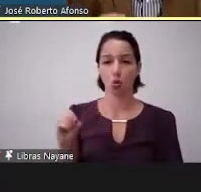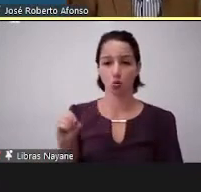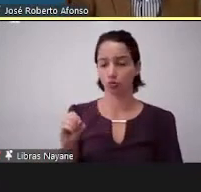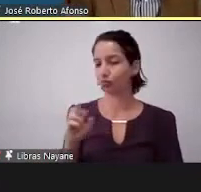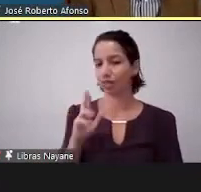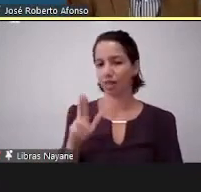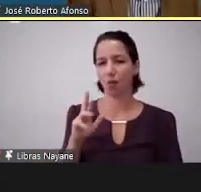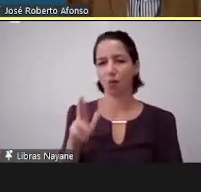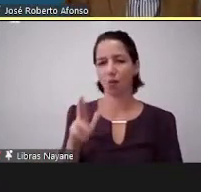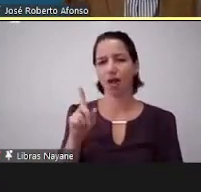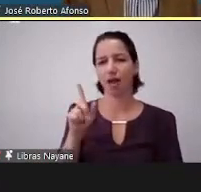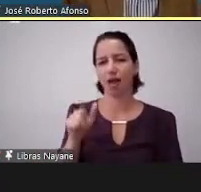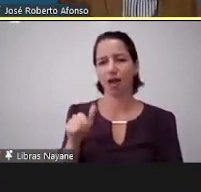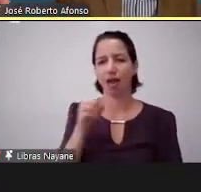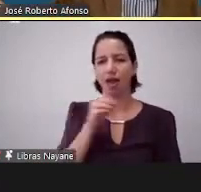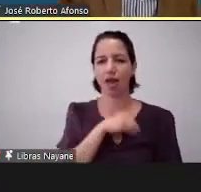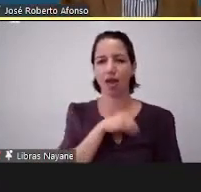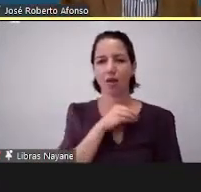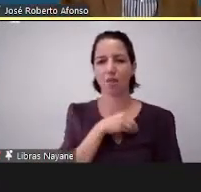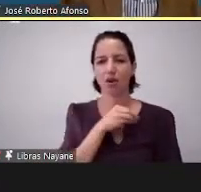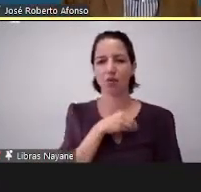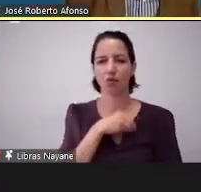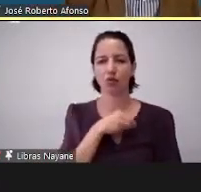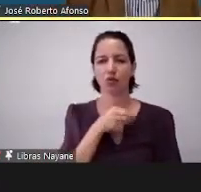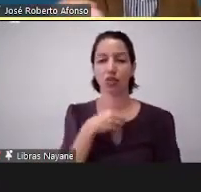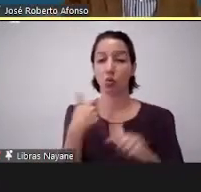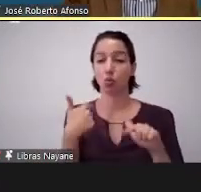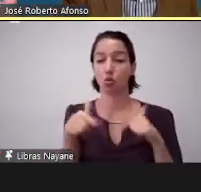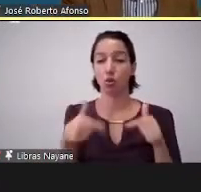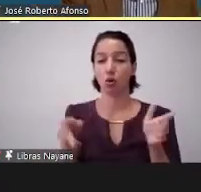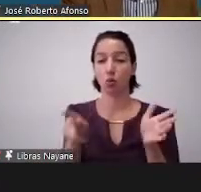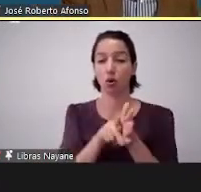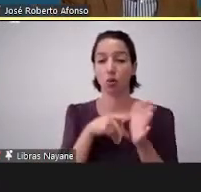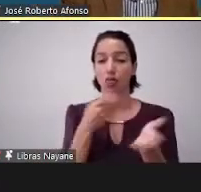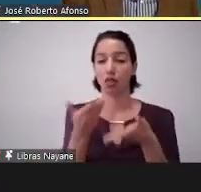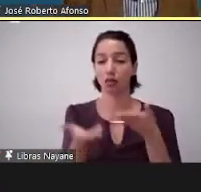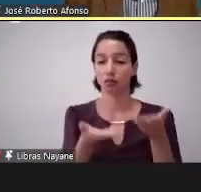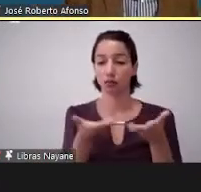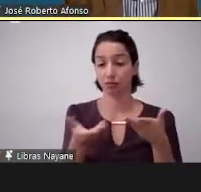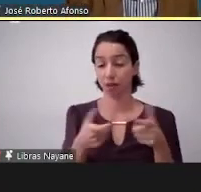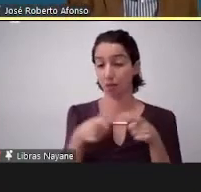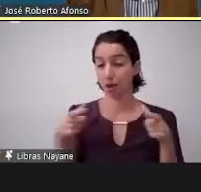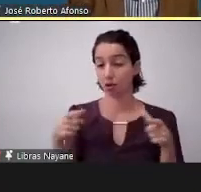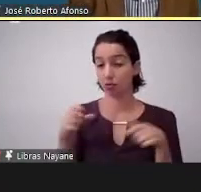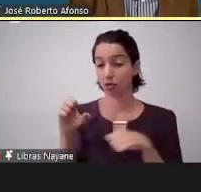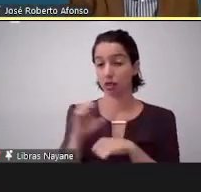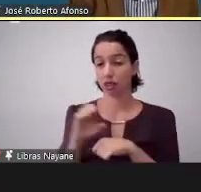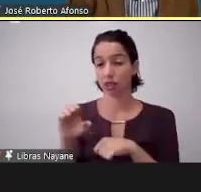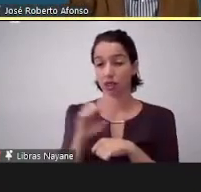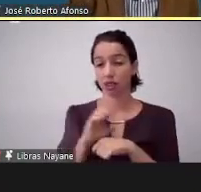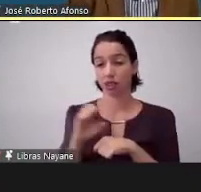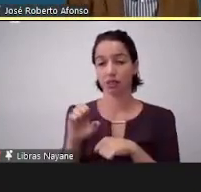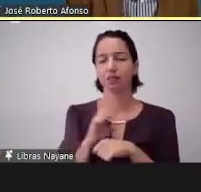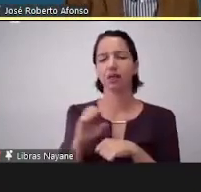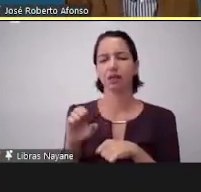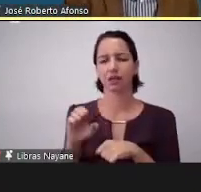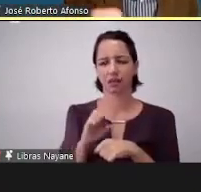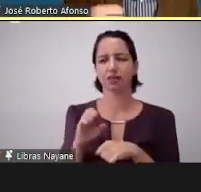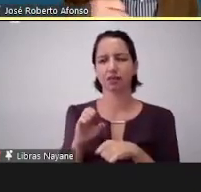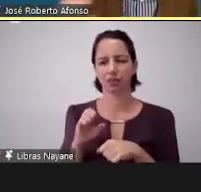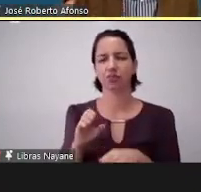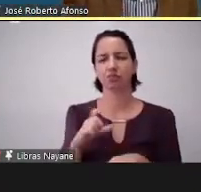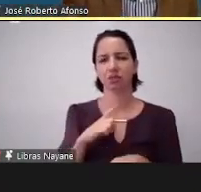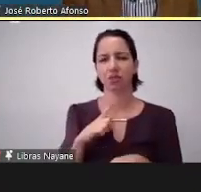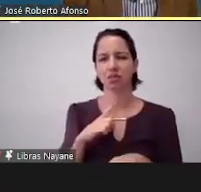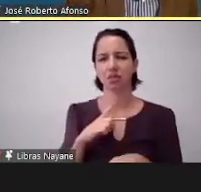the what I'm saying is that what people is getting and stating that is profit,